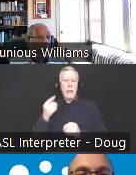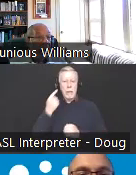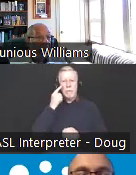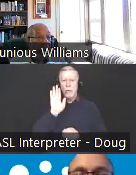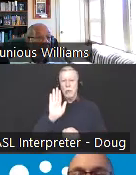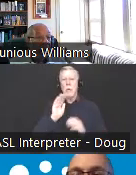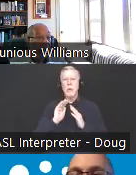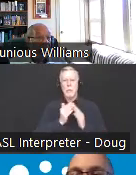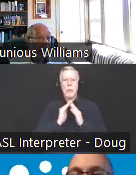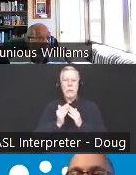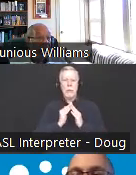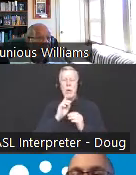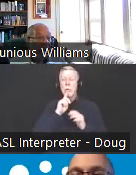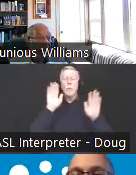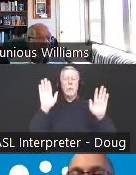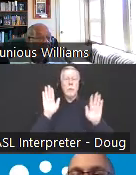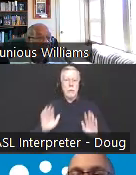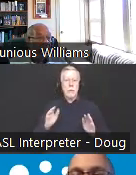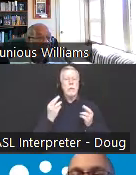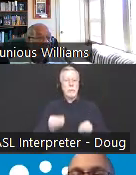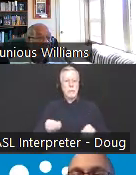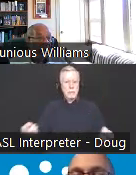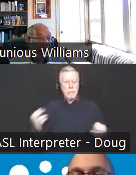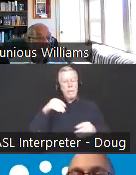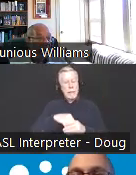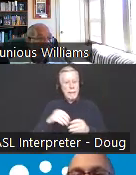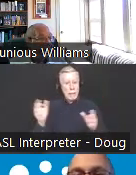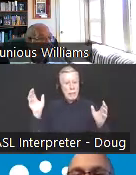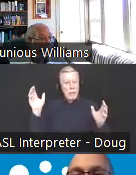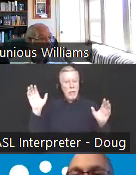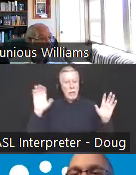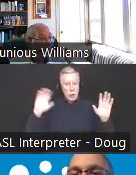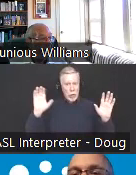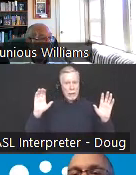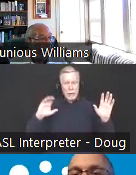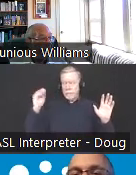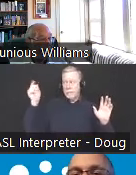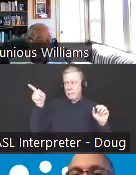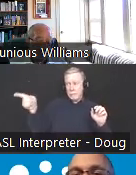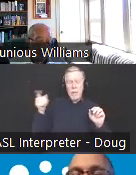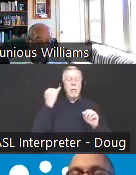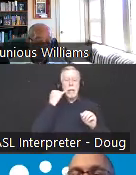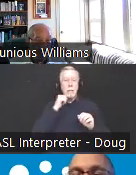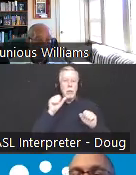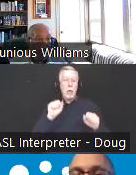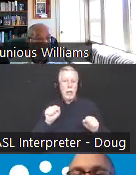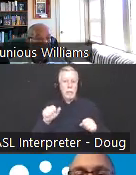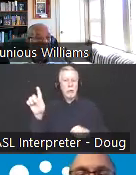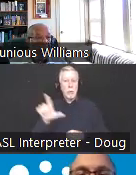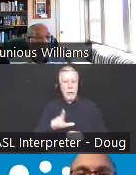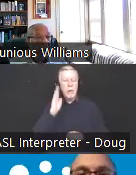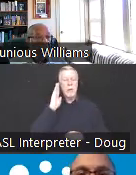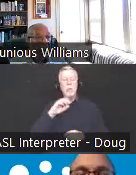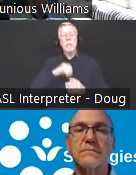communities. So a really great resource. It's in the chat. We've dropped it in the chat. And if you're not able to download it, it will be in the follow-up email